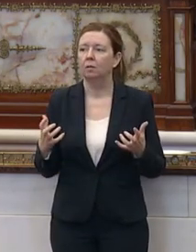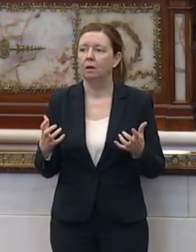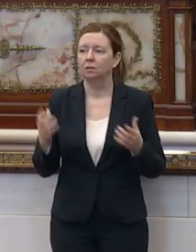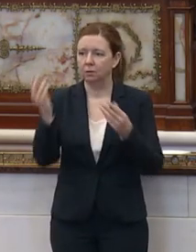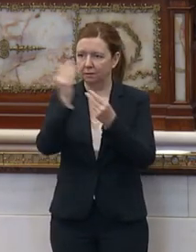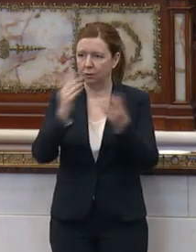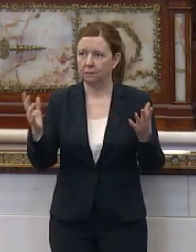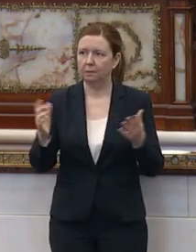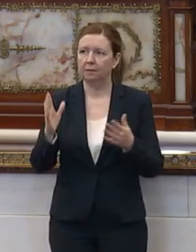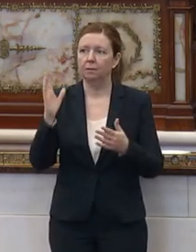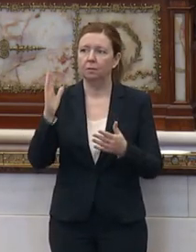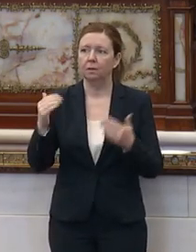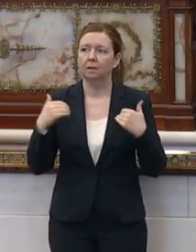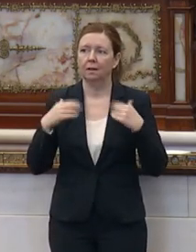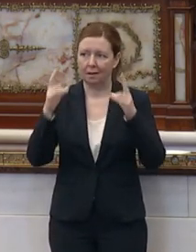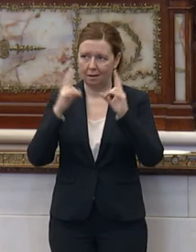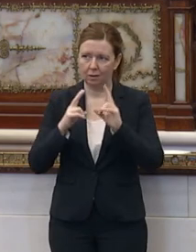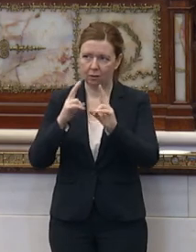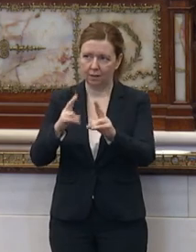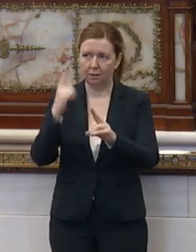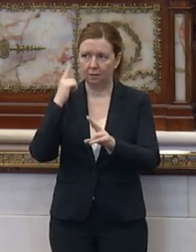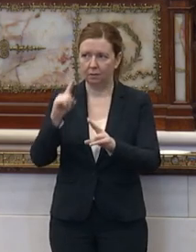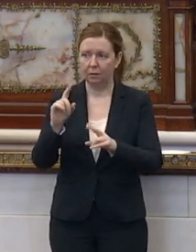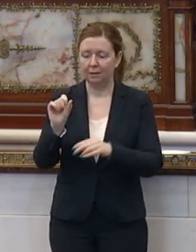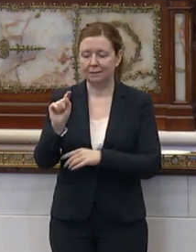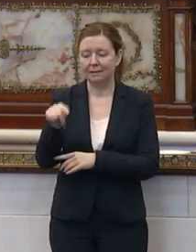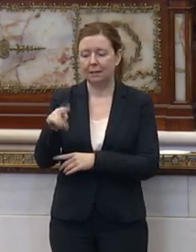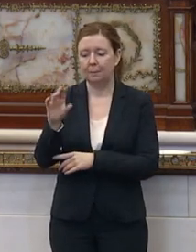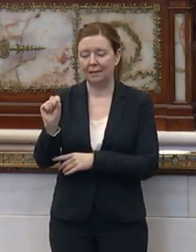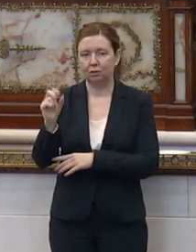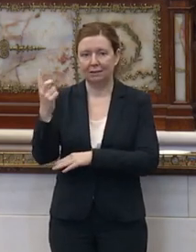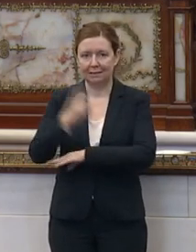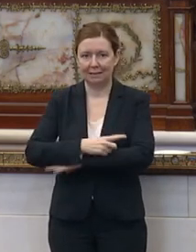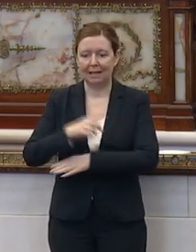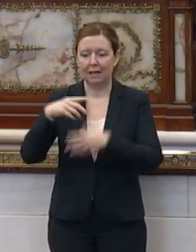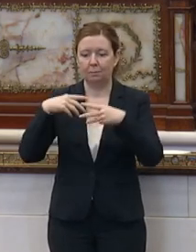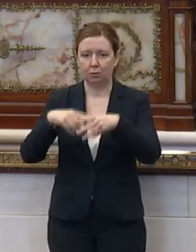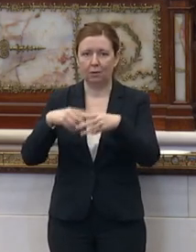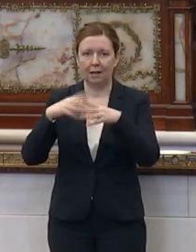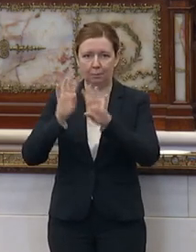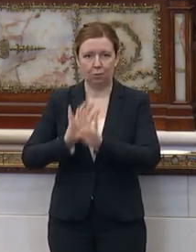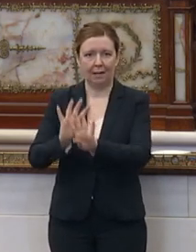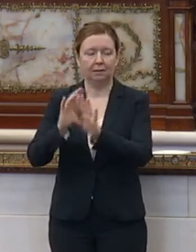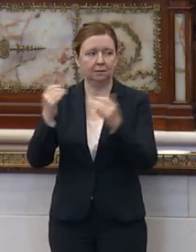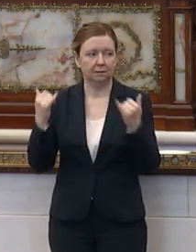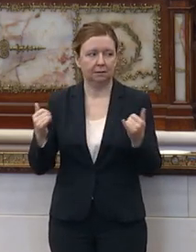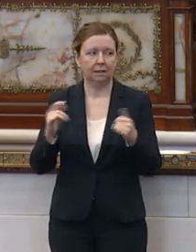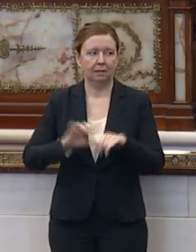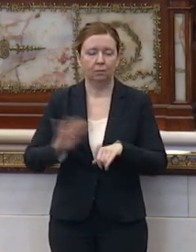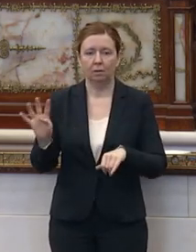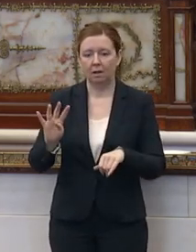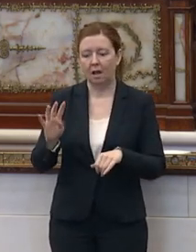everybody that they will be honoring it for the St. Patrick's Day Parade today at 4 o'clock over at the Mayor's